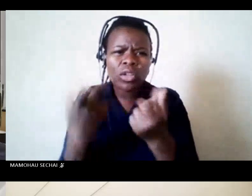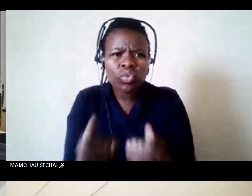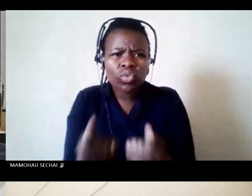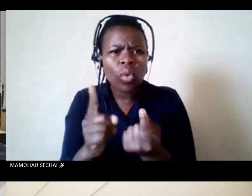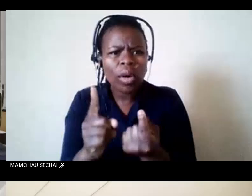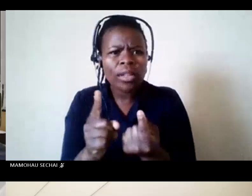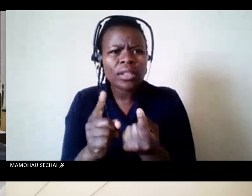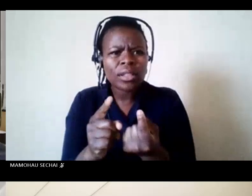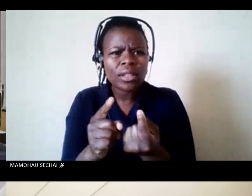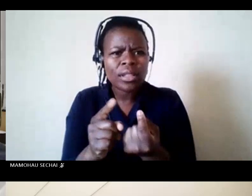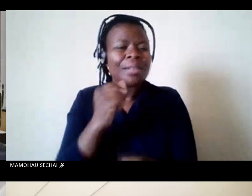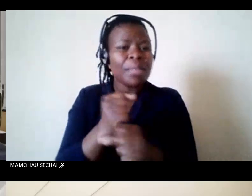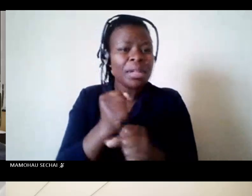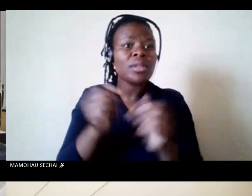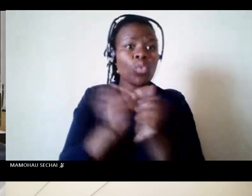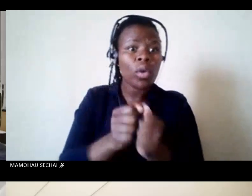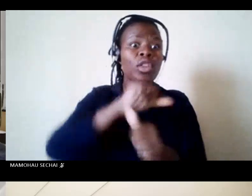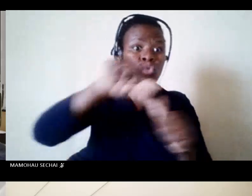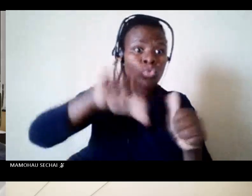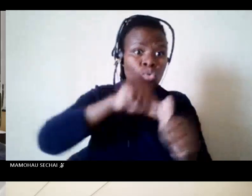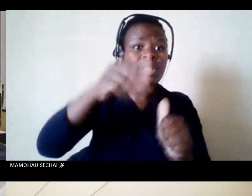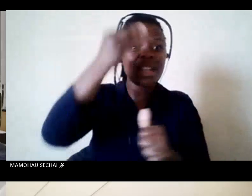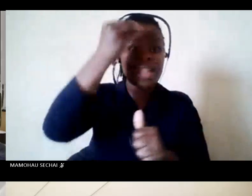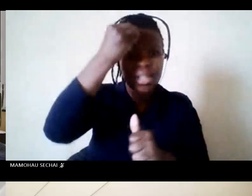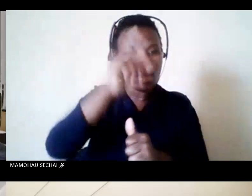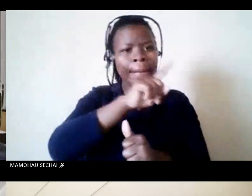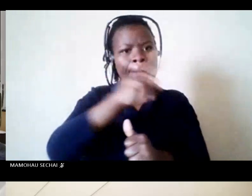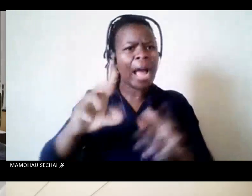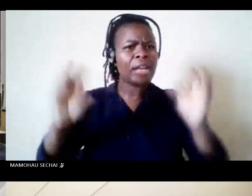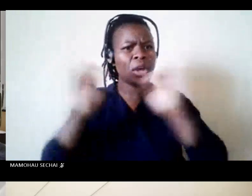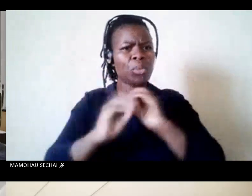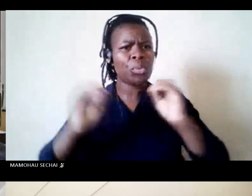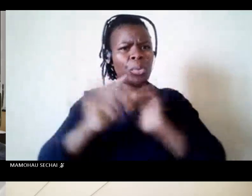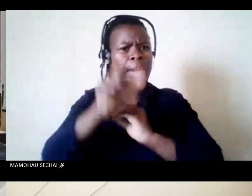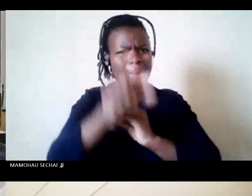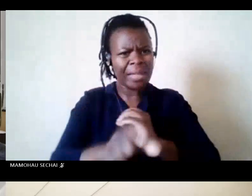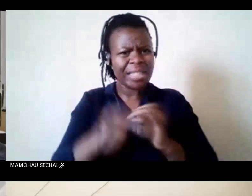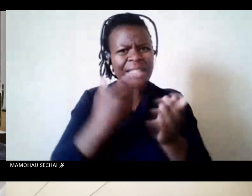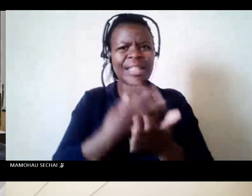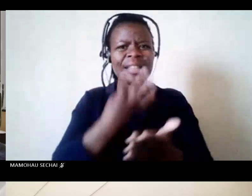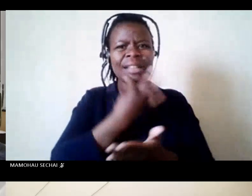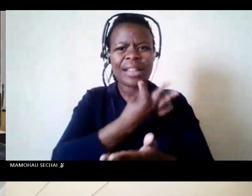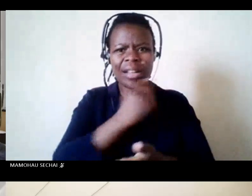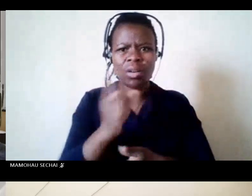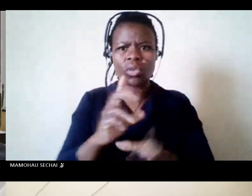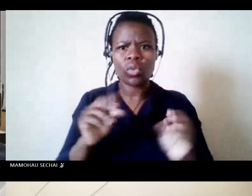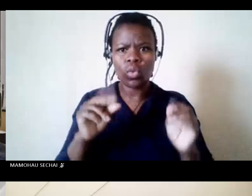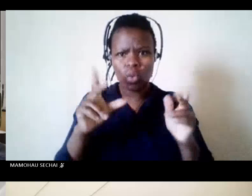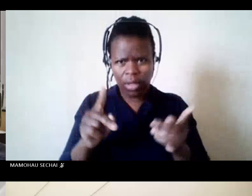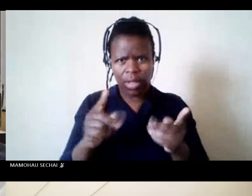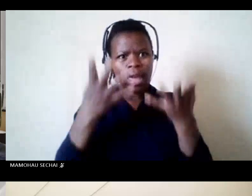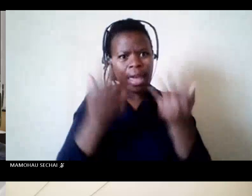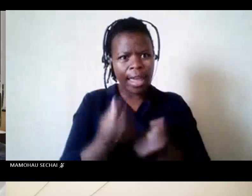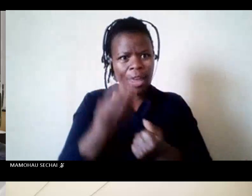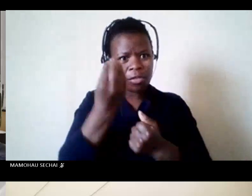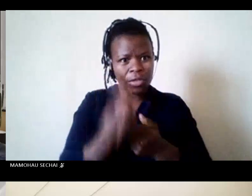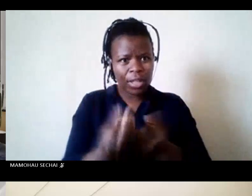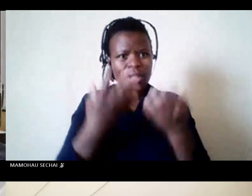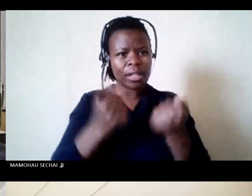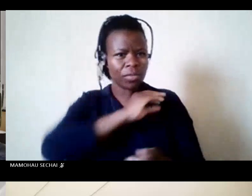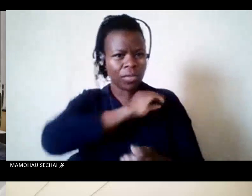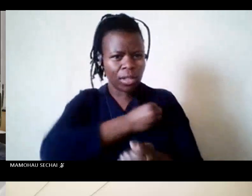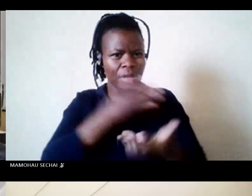issues, those minor issues, but no one ever goes to say, you know what, then we know that you have a child with this disability.